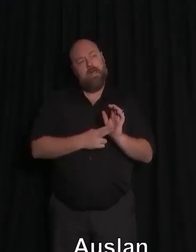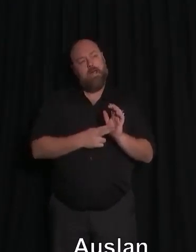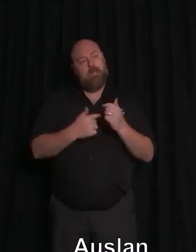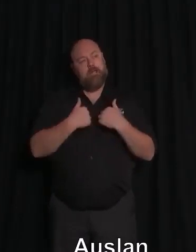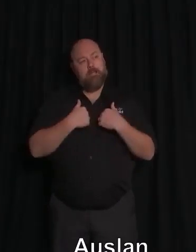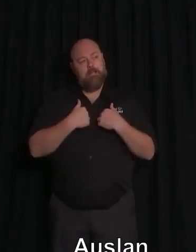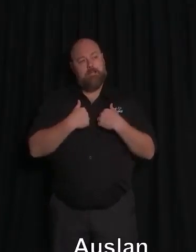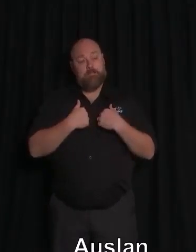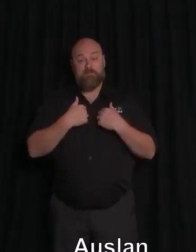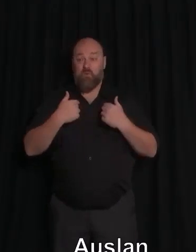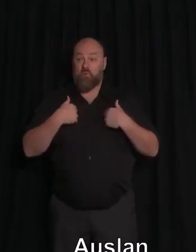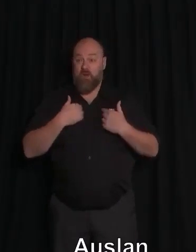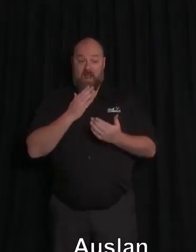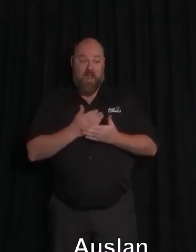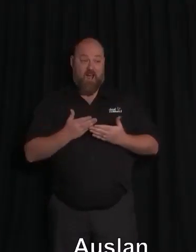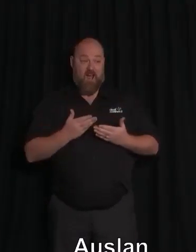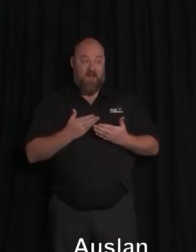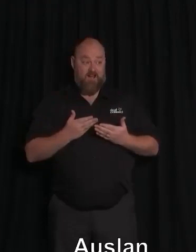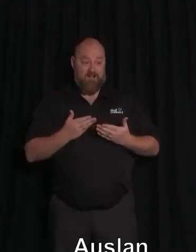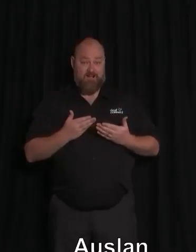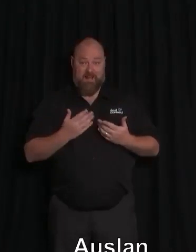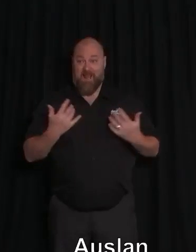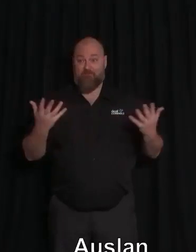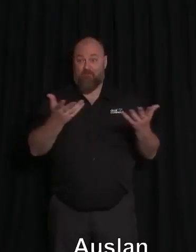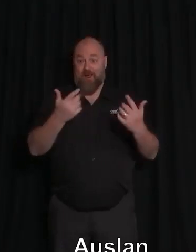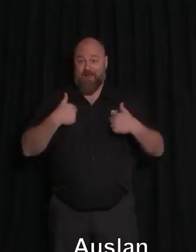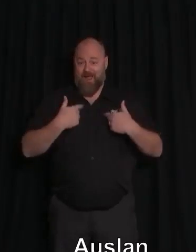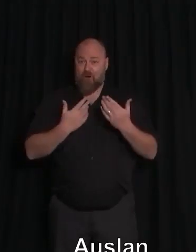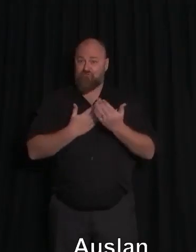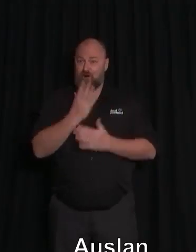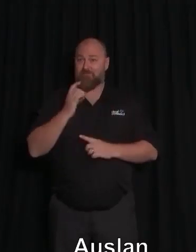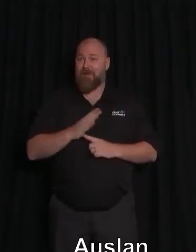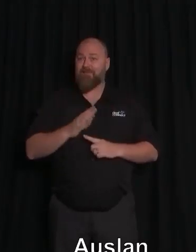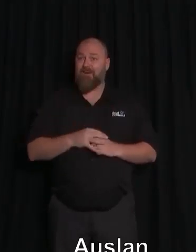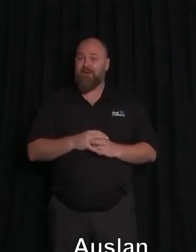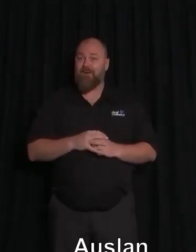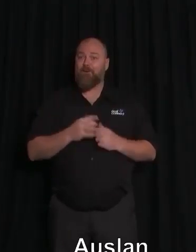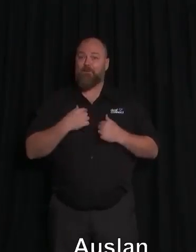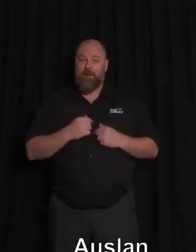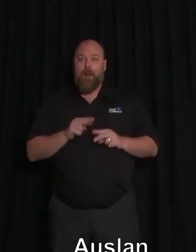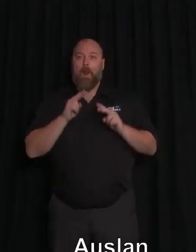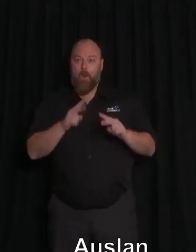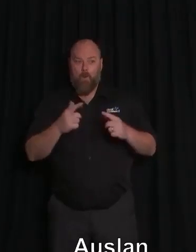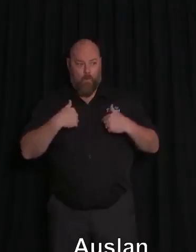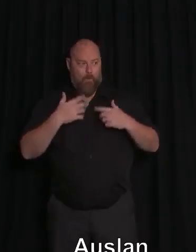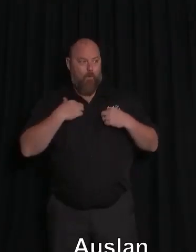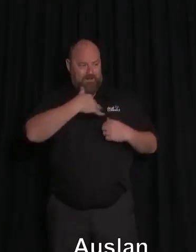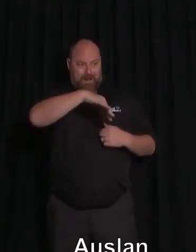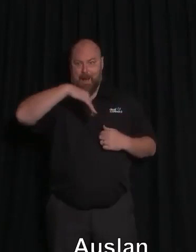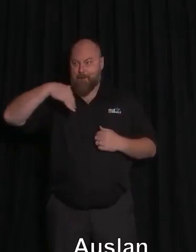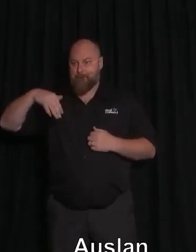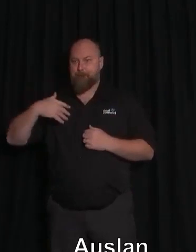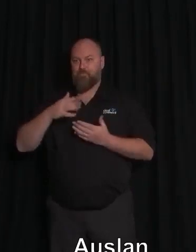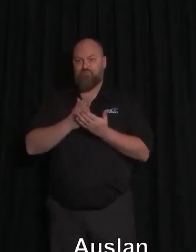We are everywhere, and our rights matter. We are looking for the same rights that other people